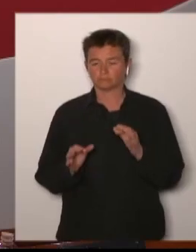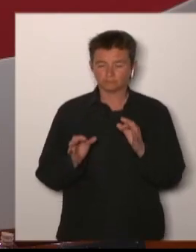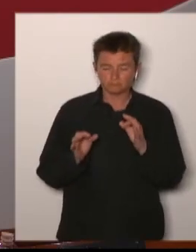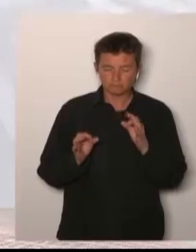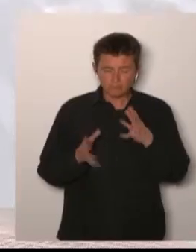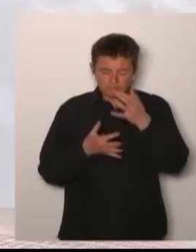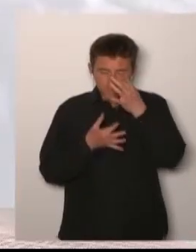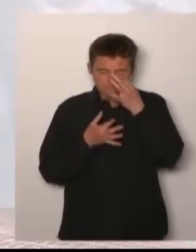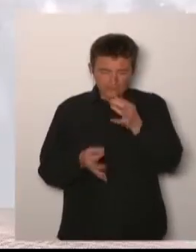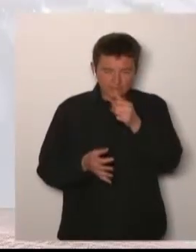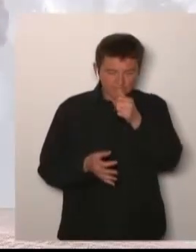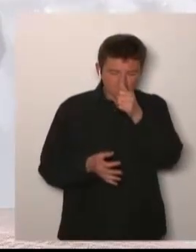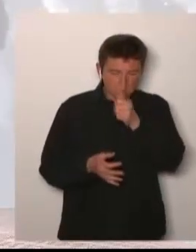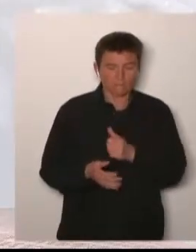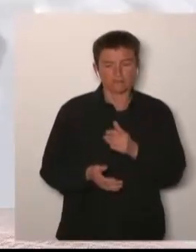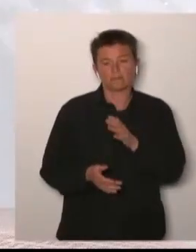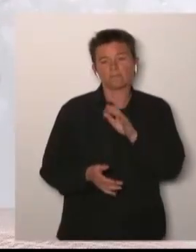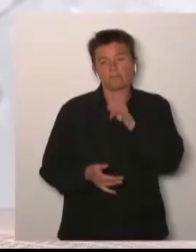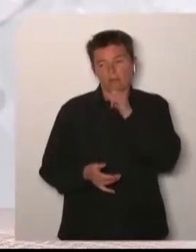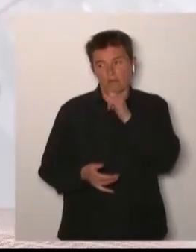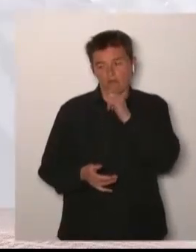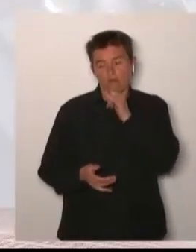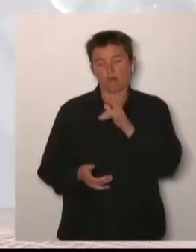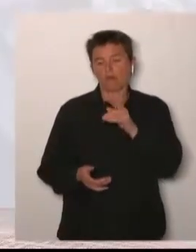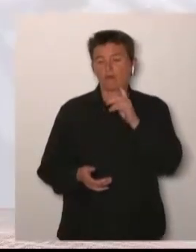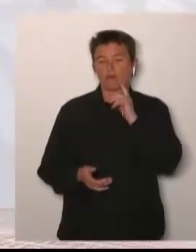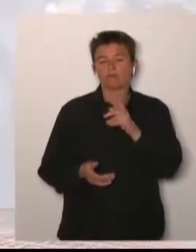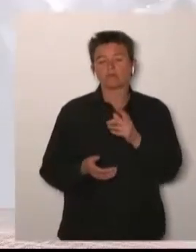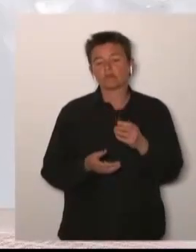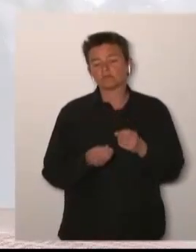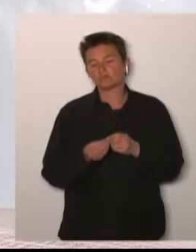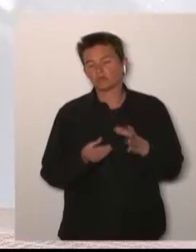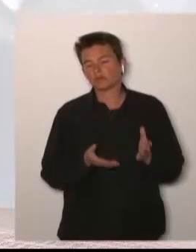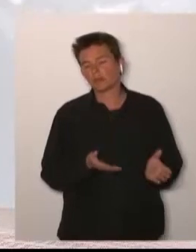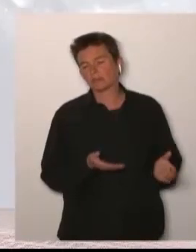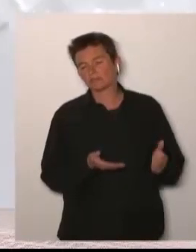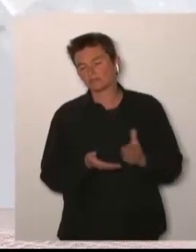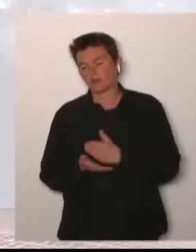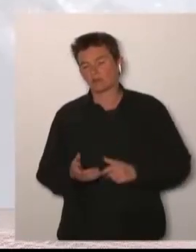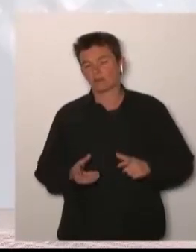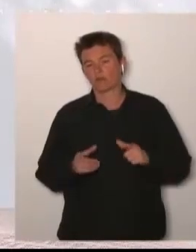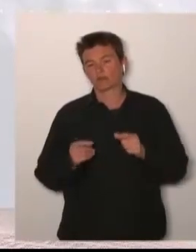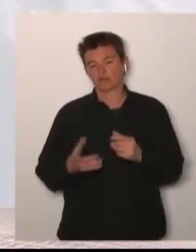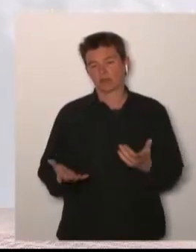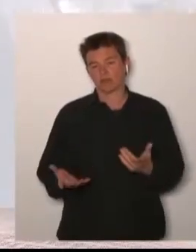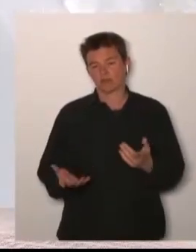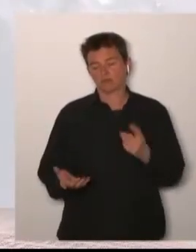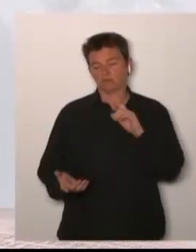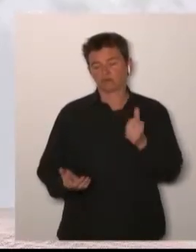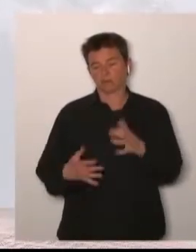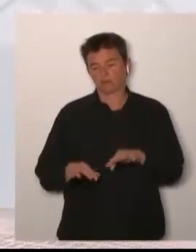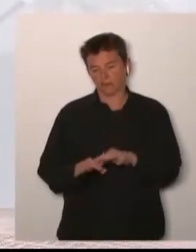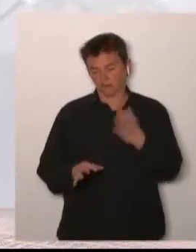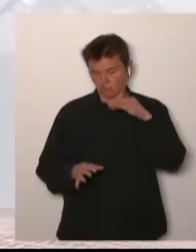the cancer data to member state level or to regional level. There are a